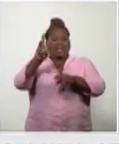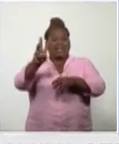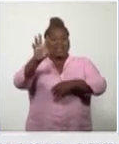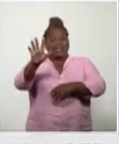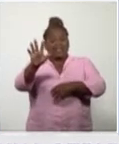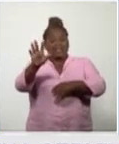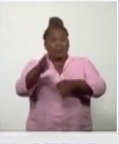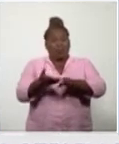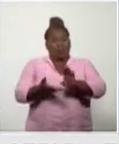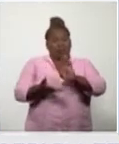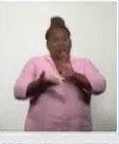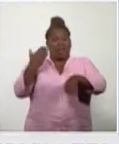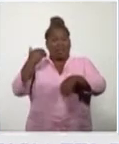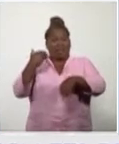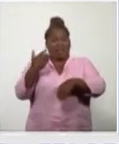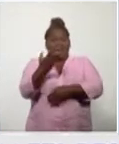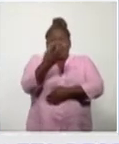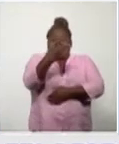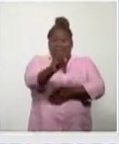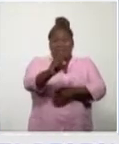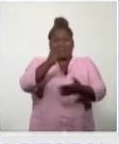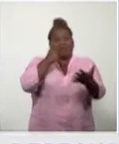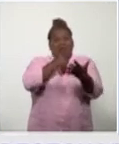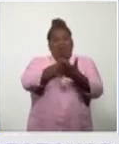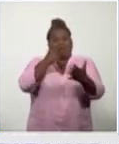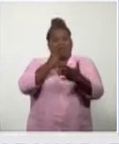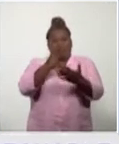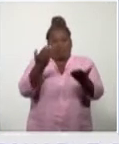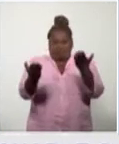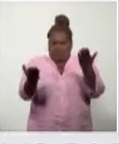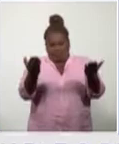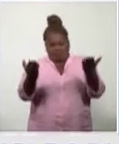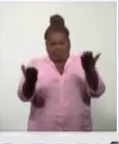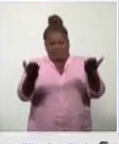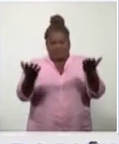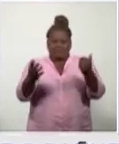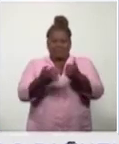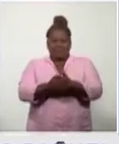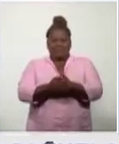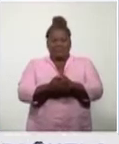35 discharges versus 20 confirmed cases.